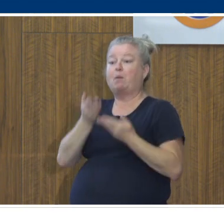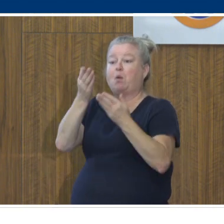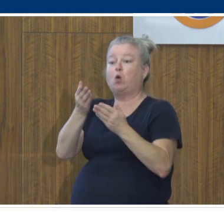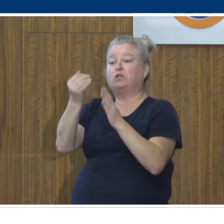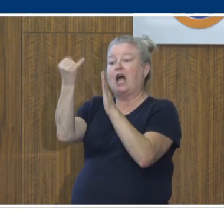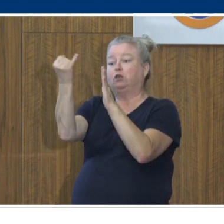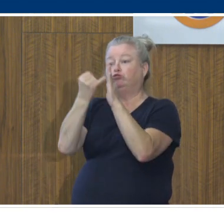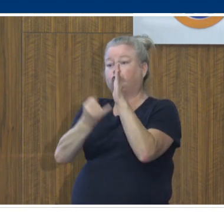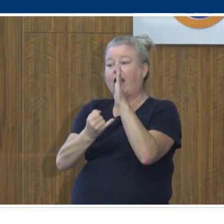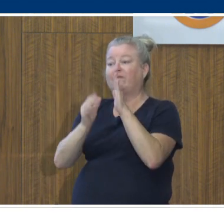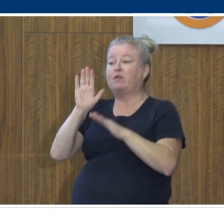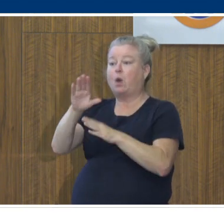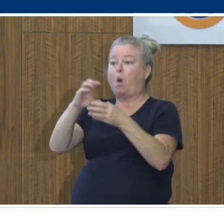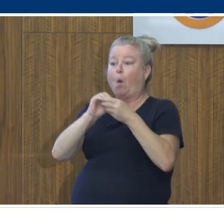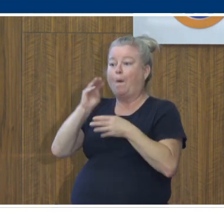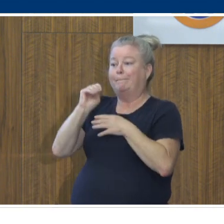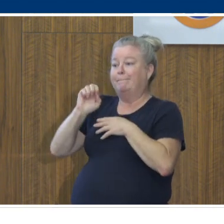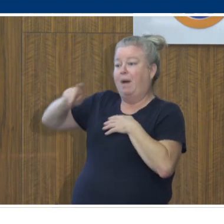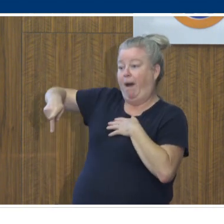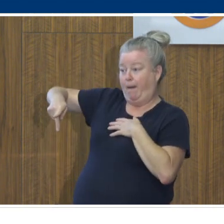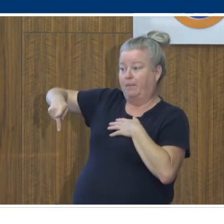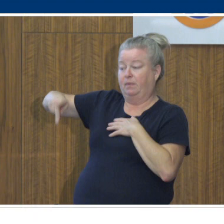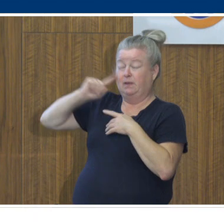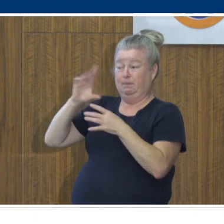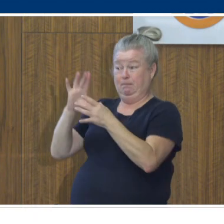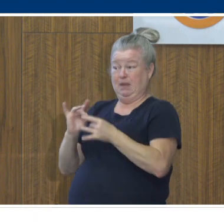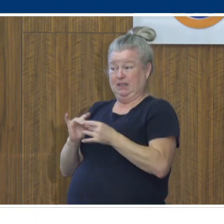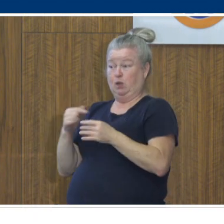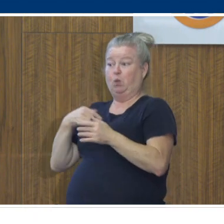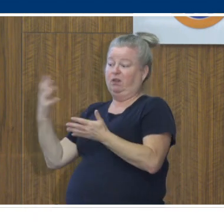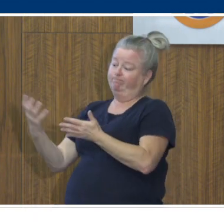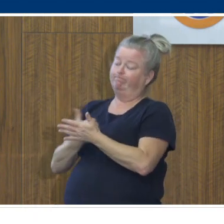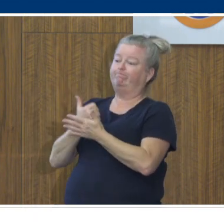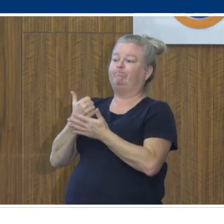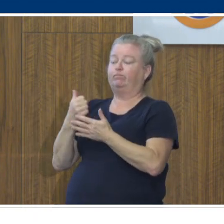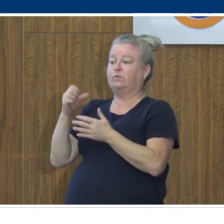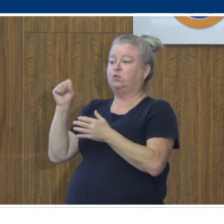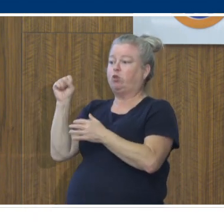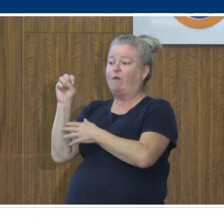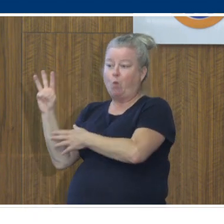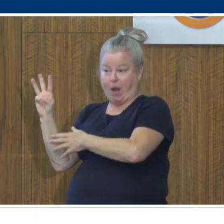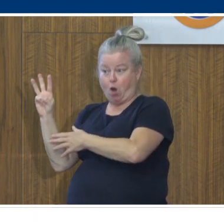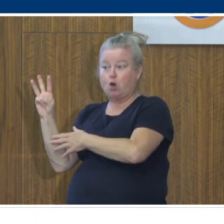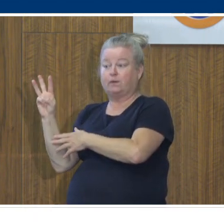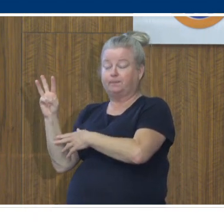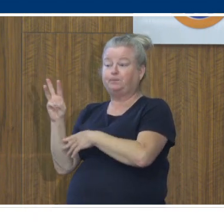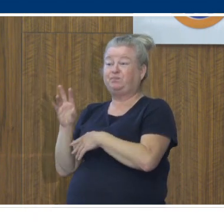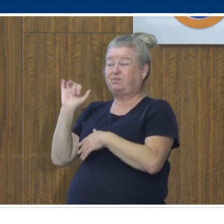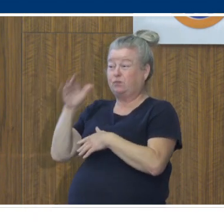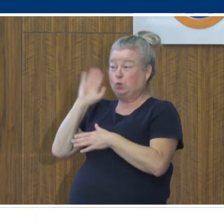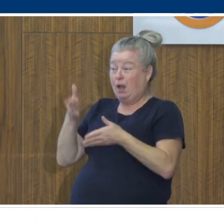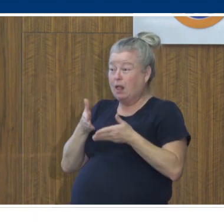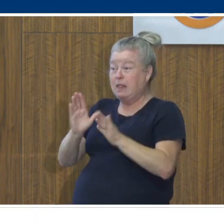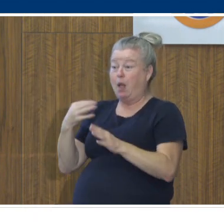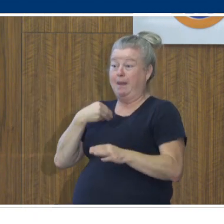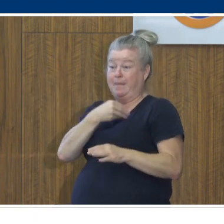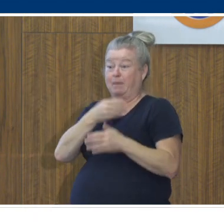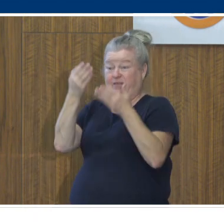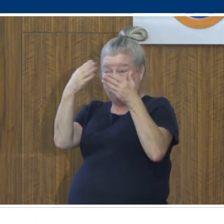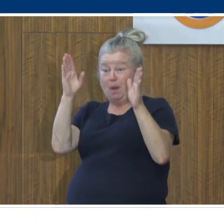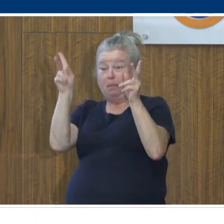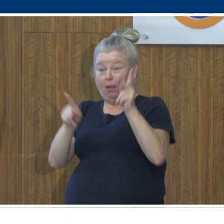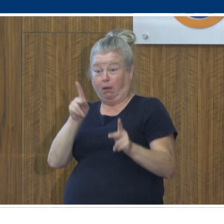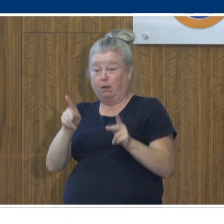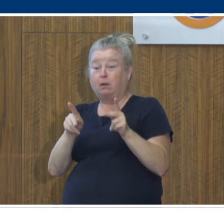So, as Jessica mentioned, the county has acquired Esri software, as procured software, and that allows members of the public not only